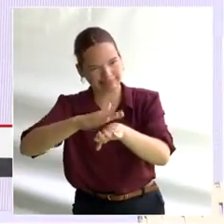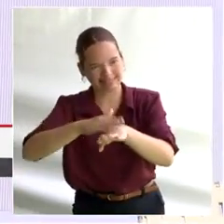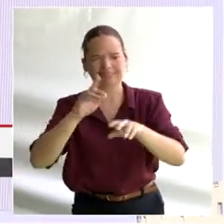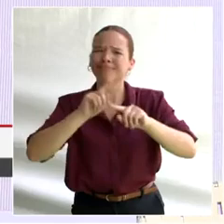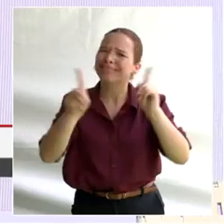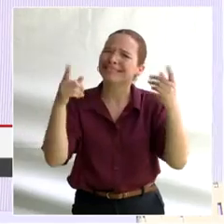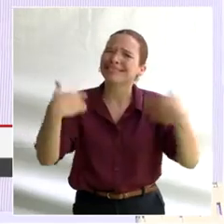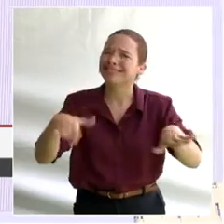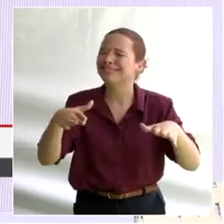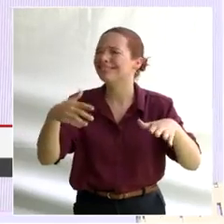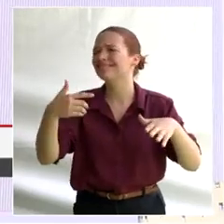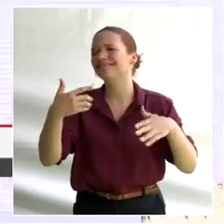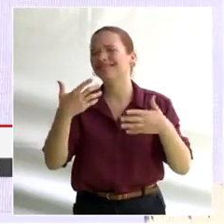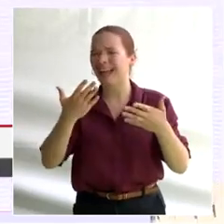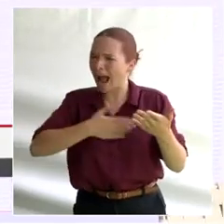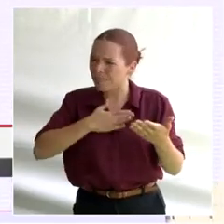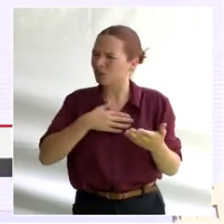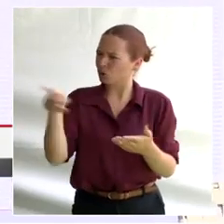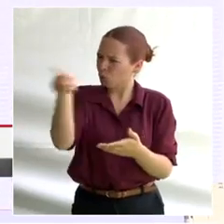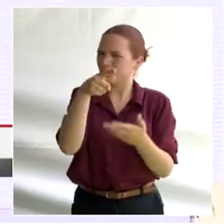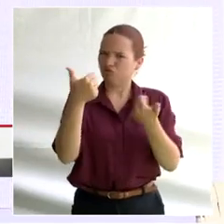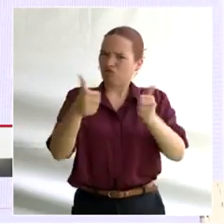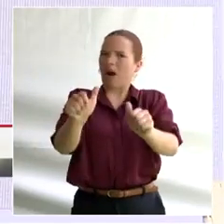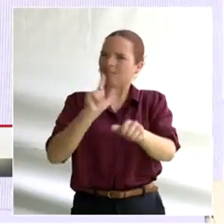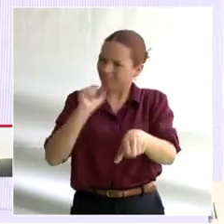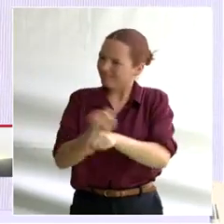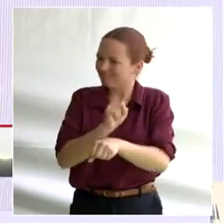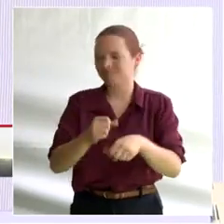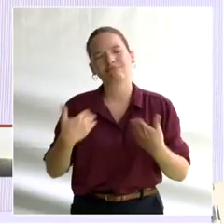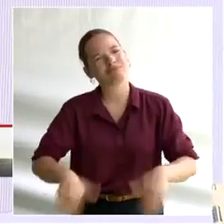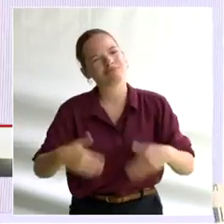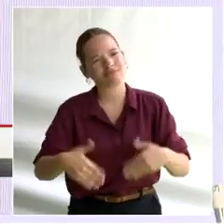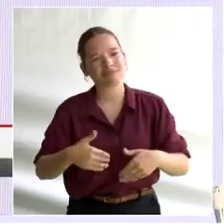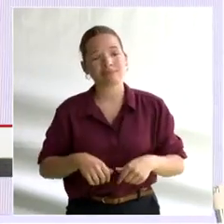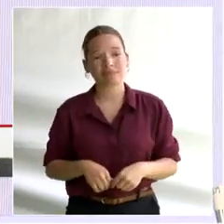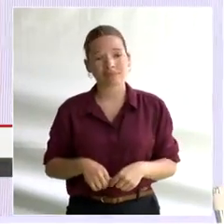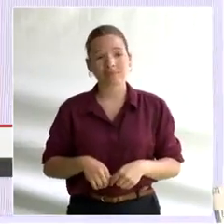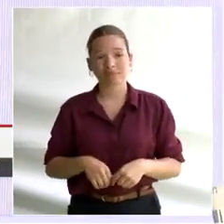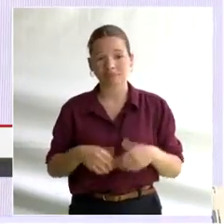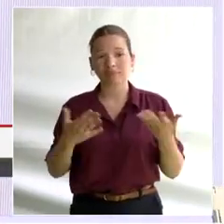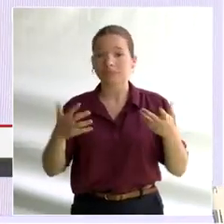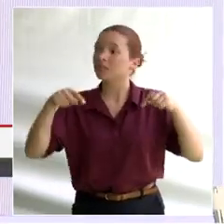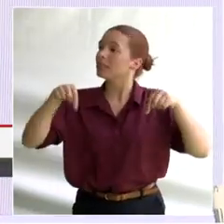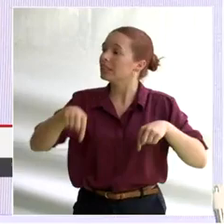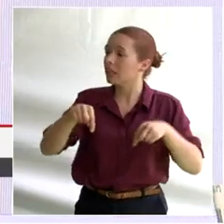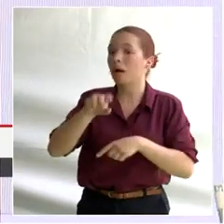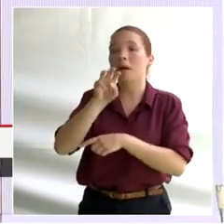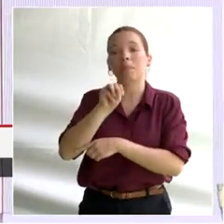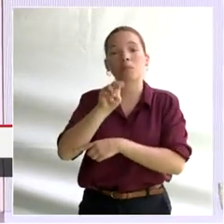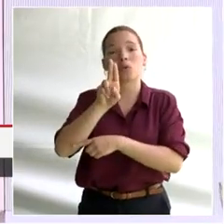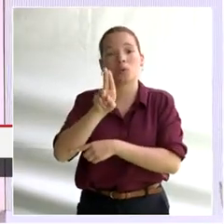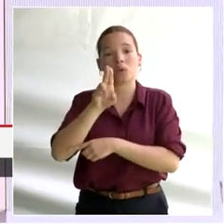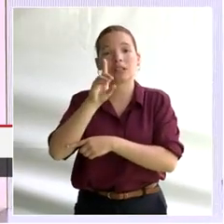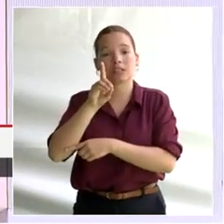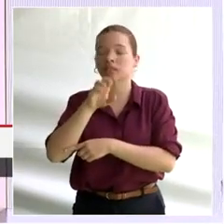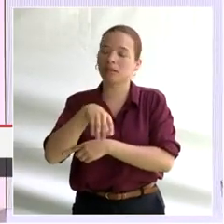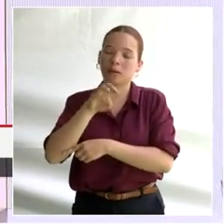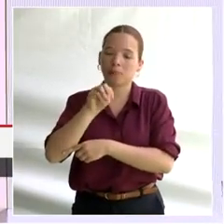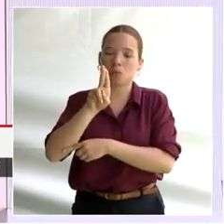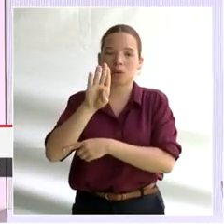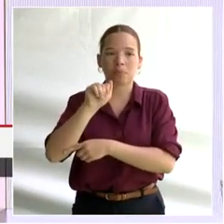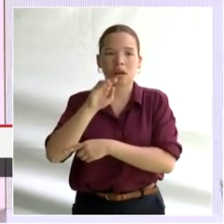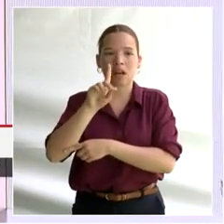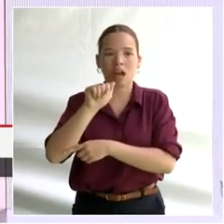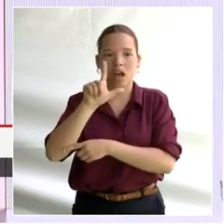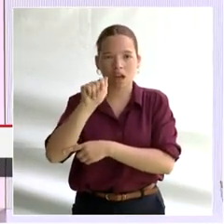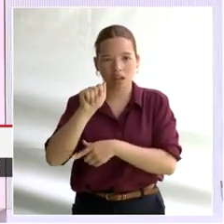tournament here. We're not new to tennis. We have been supporting tennis for about 14 years in Abu Dhabi, where we're from, and also